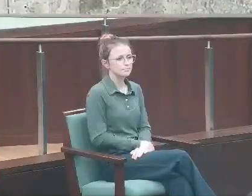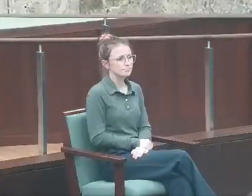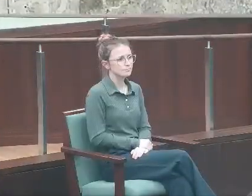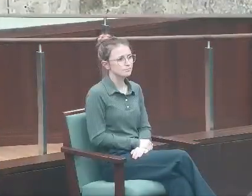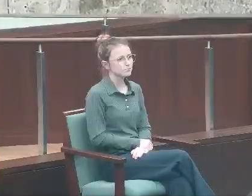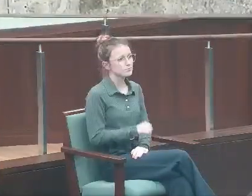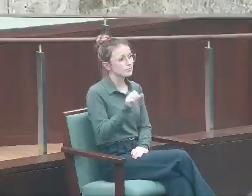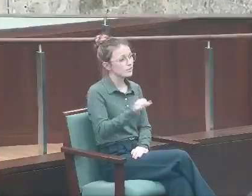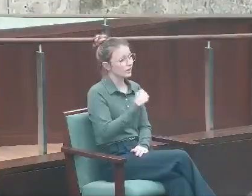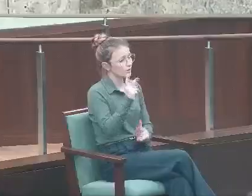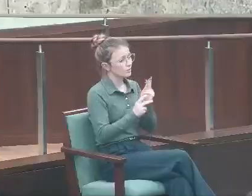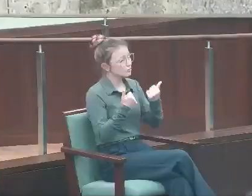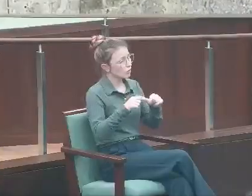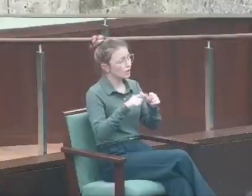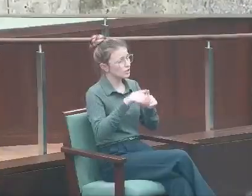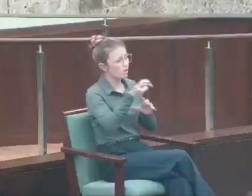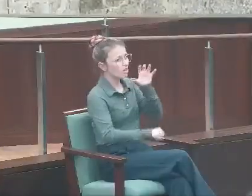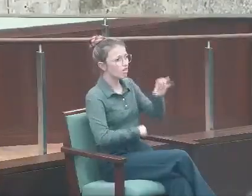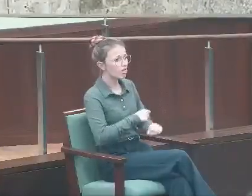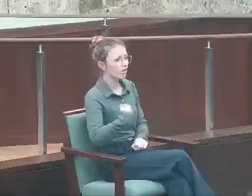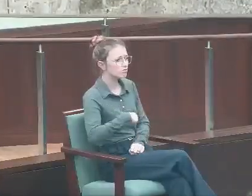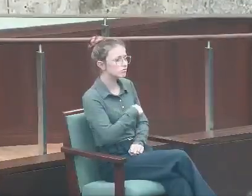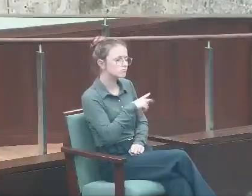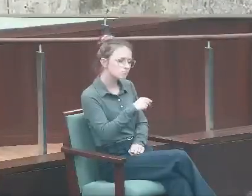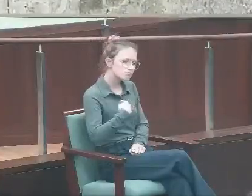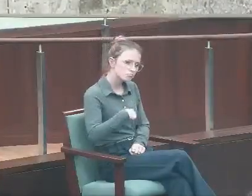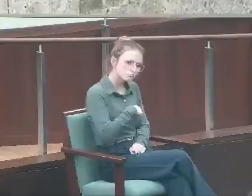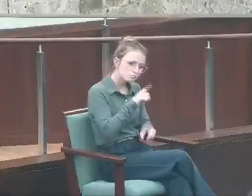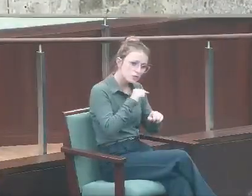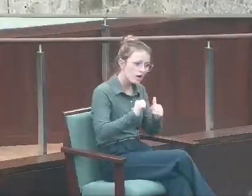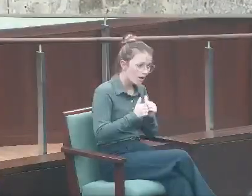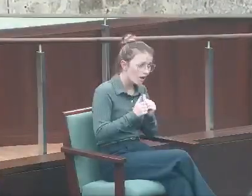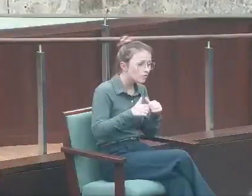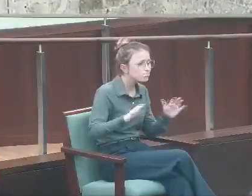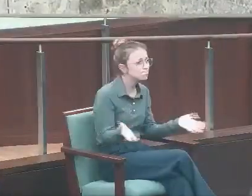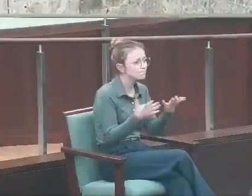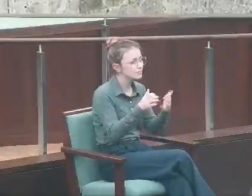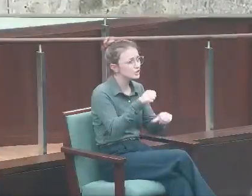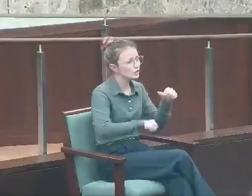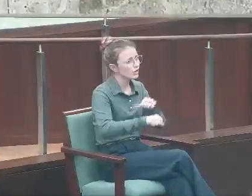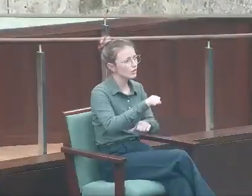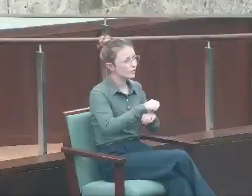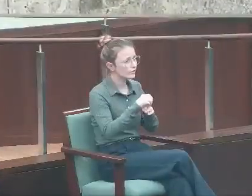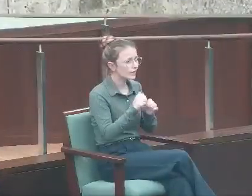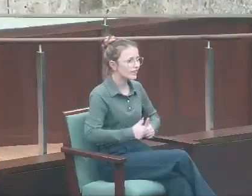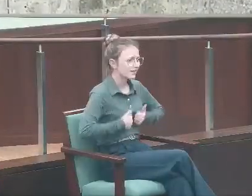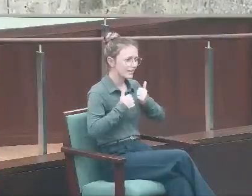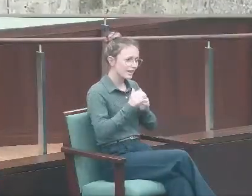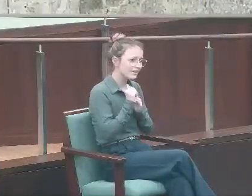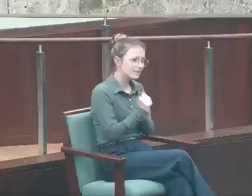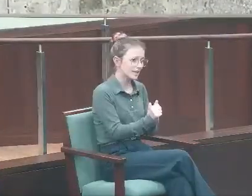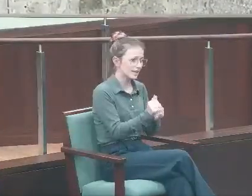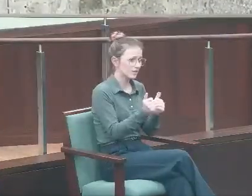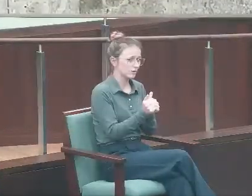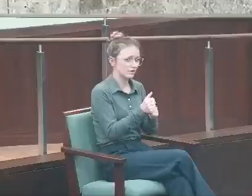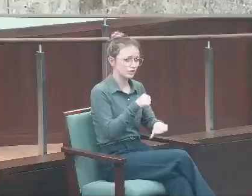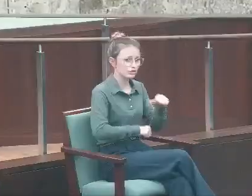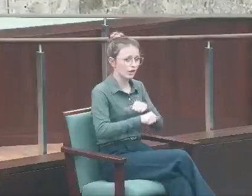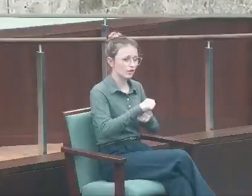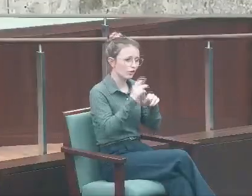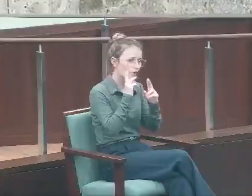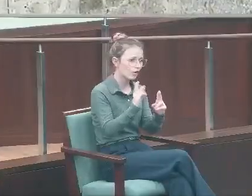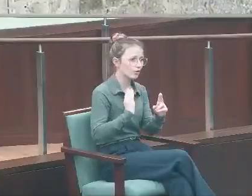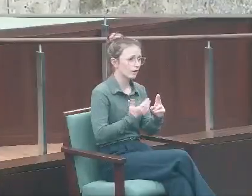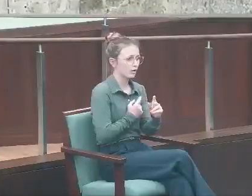us down, we must respond by lifting each other up, living and leading with our time-honored traditions and